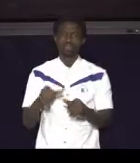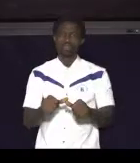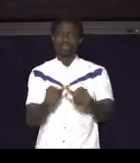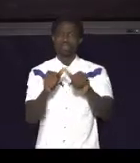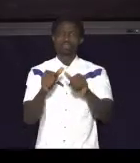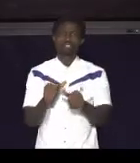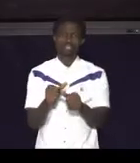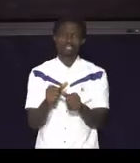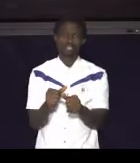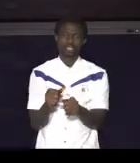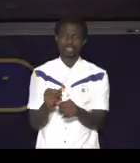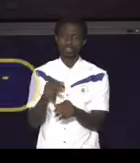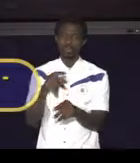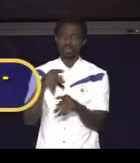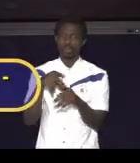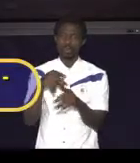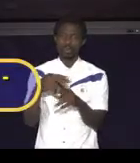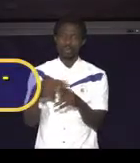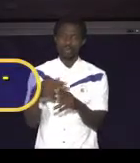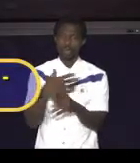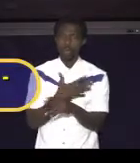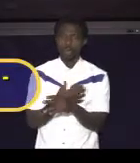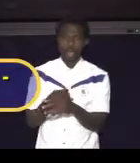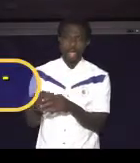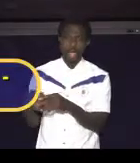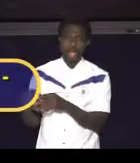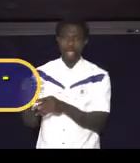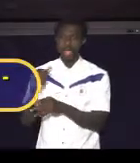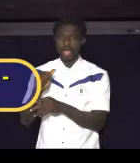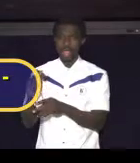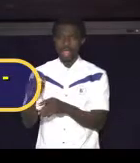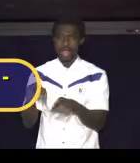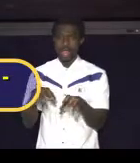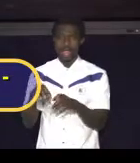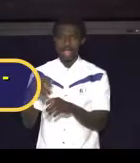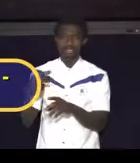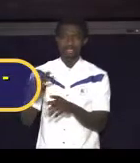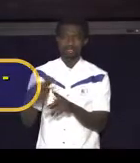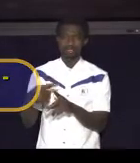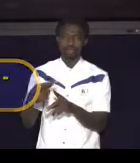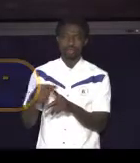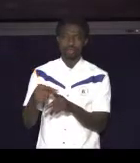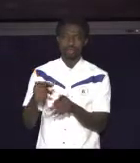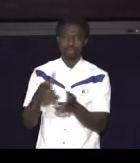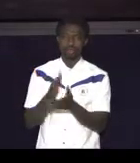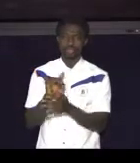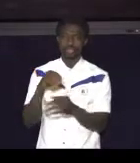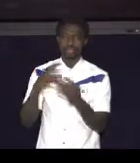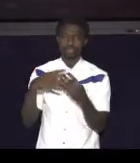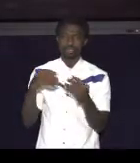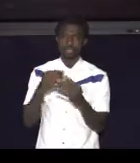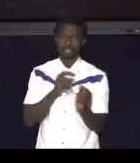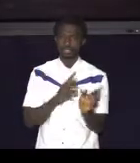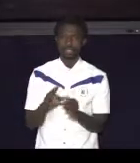adverbs correctly in sentences. Are you ready? Please sit up.